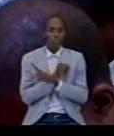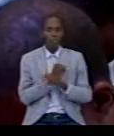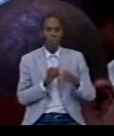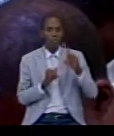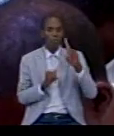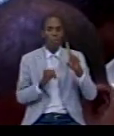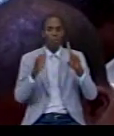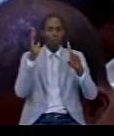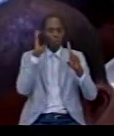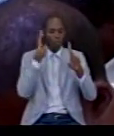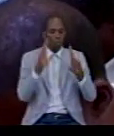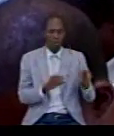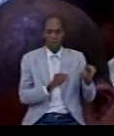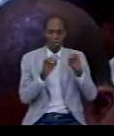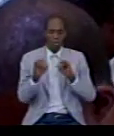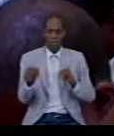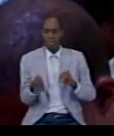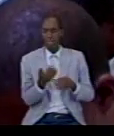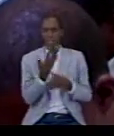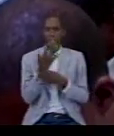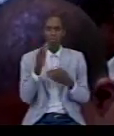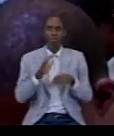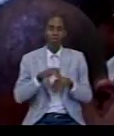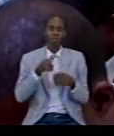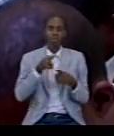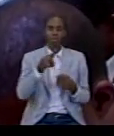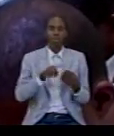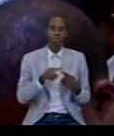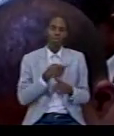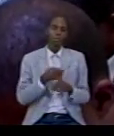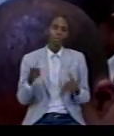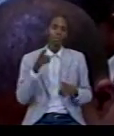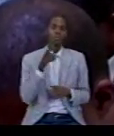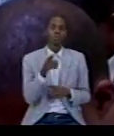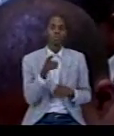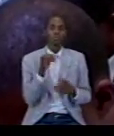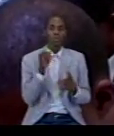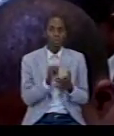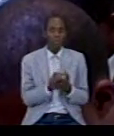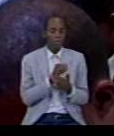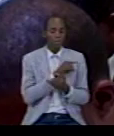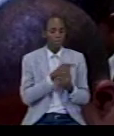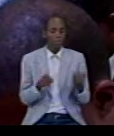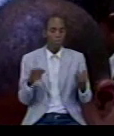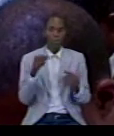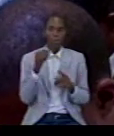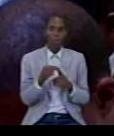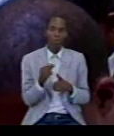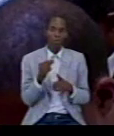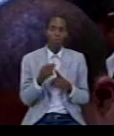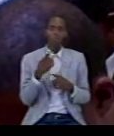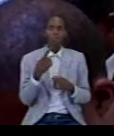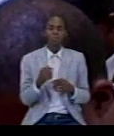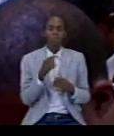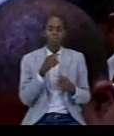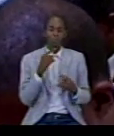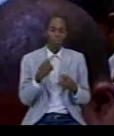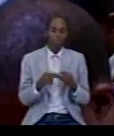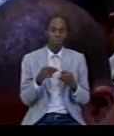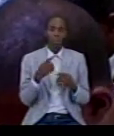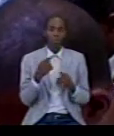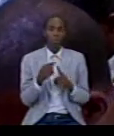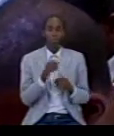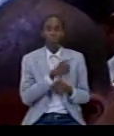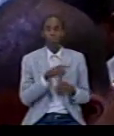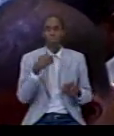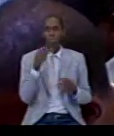shall lay any hand on you to hurt you. The final decree, the decree of God says